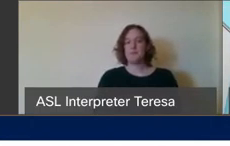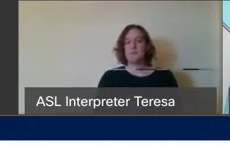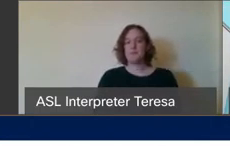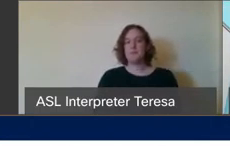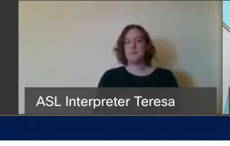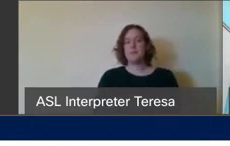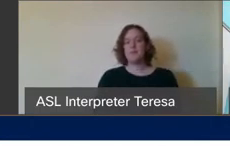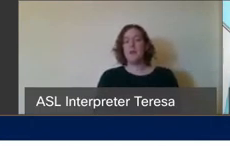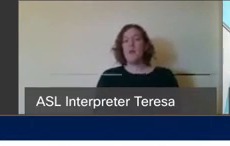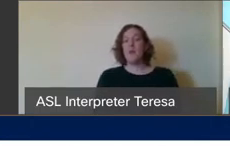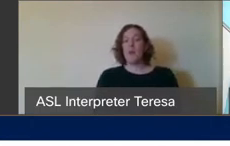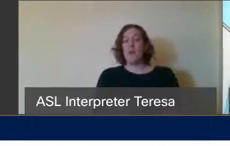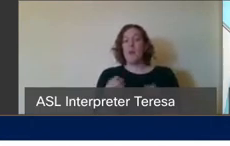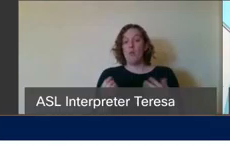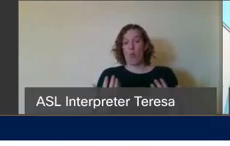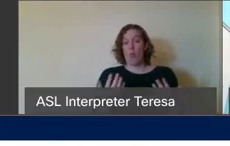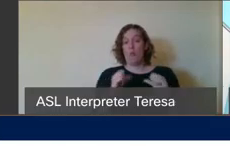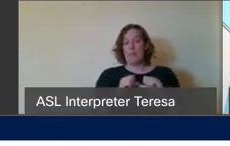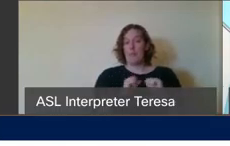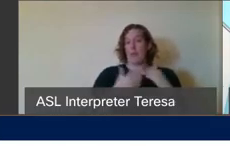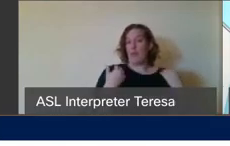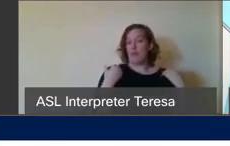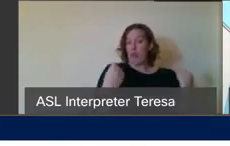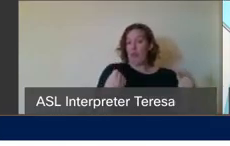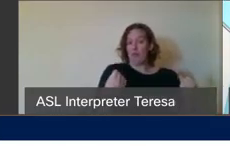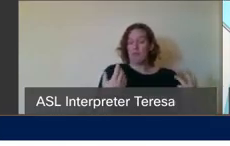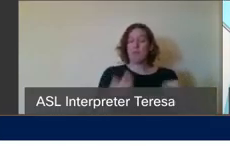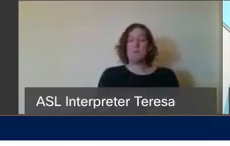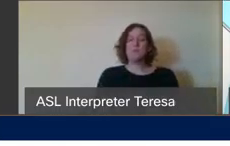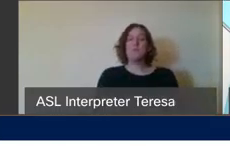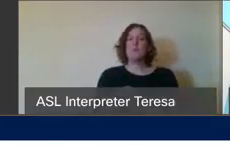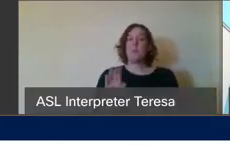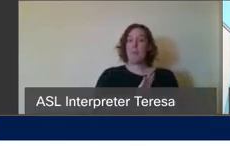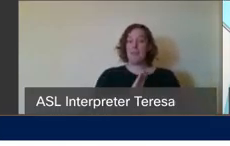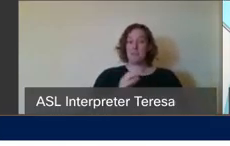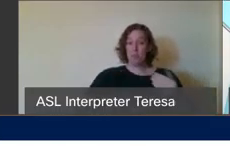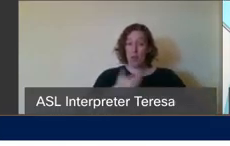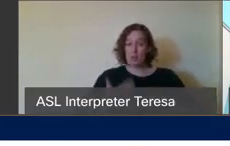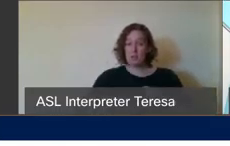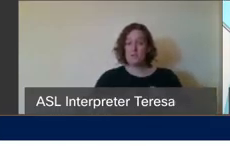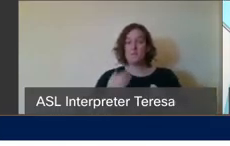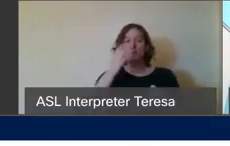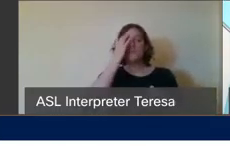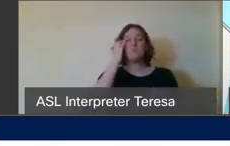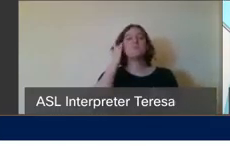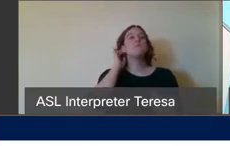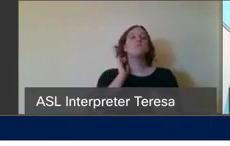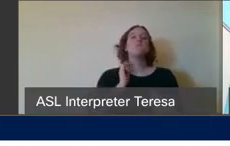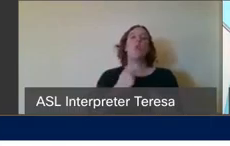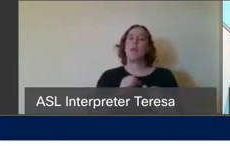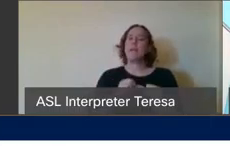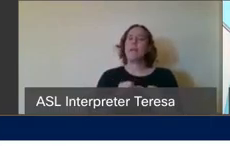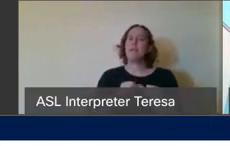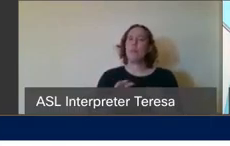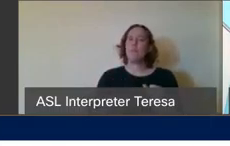So in continuation with strengths, business processes, we continue to find